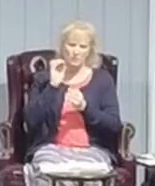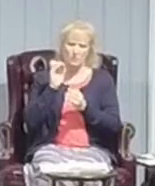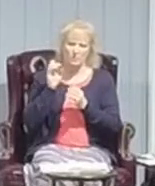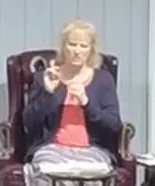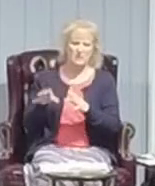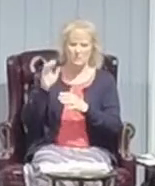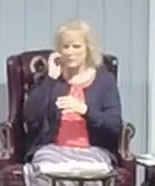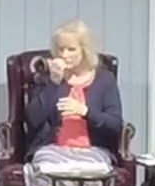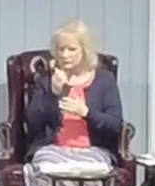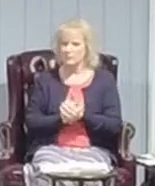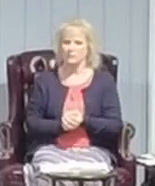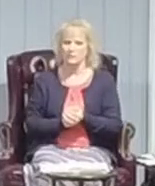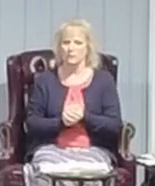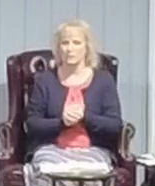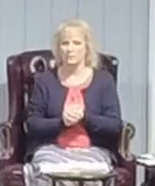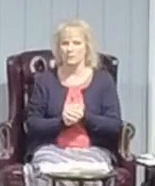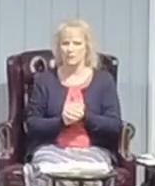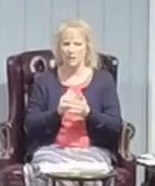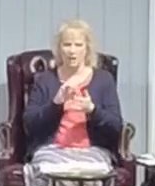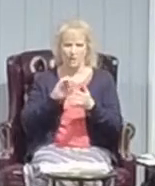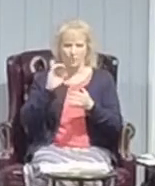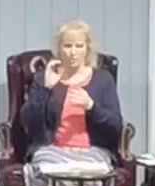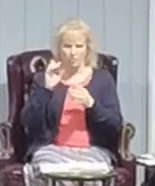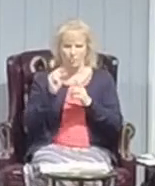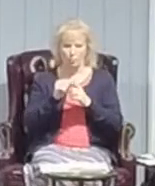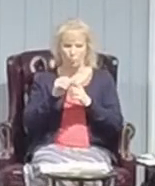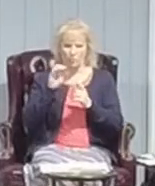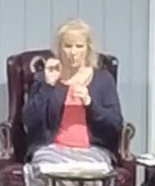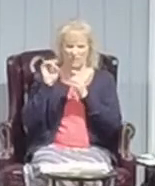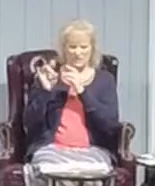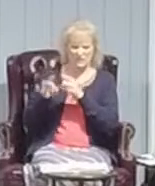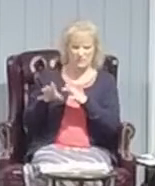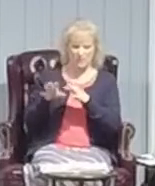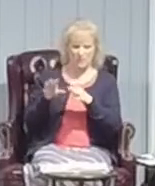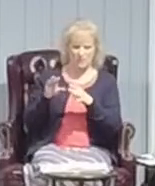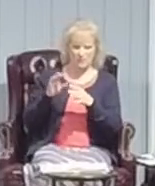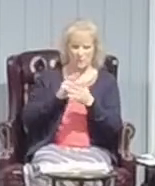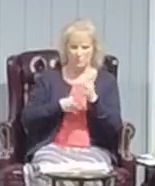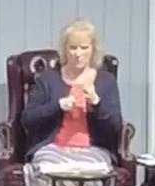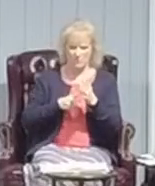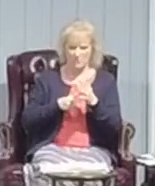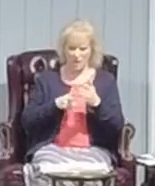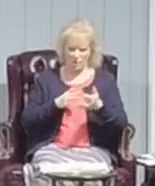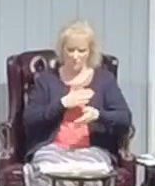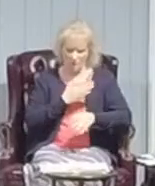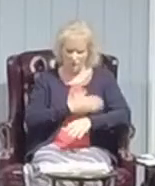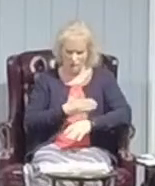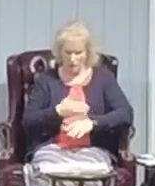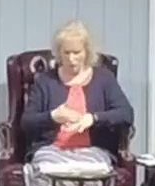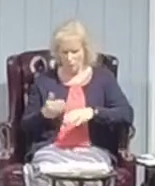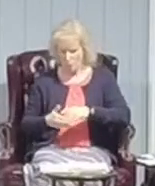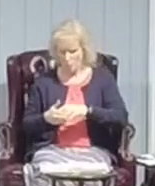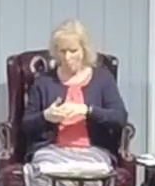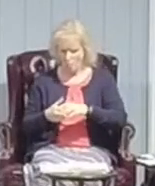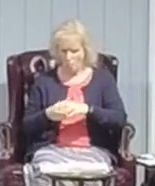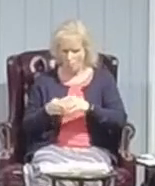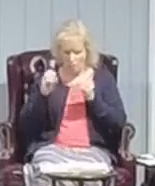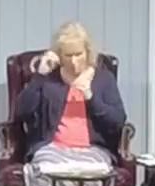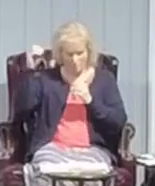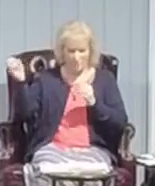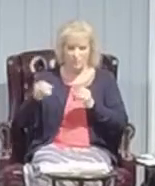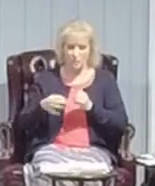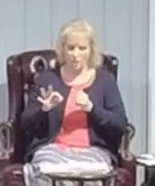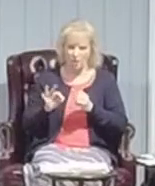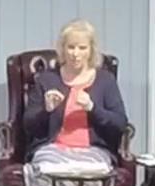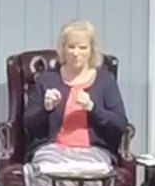Despising the shame. The word despise means to have the lowest opinion of, to have an extreme hate for, to contemn,